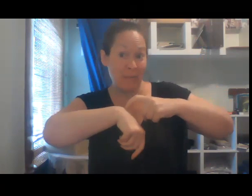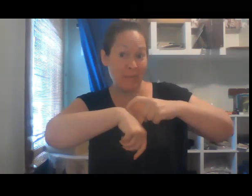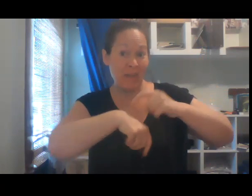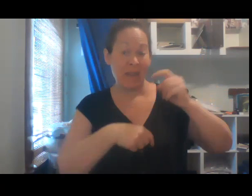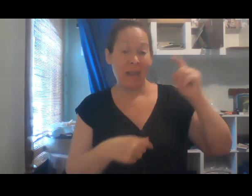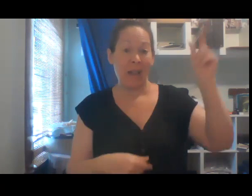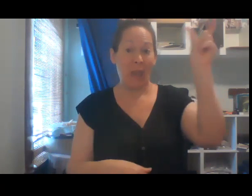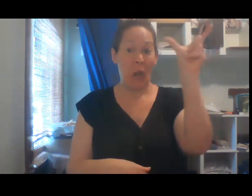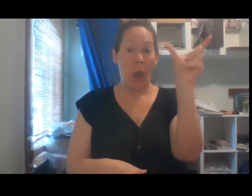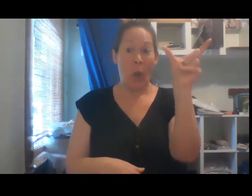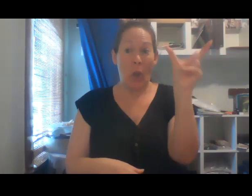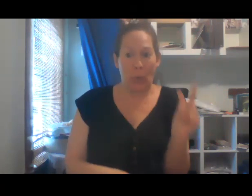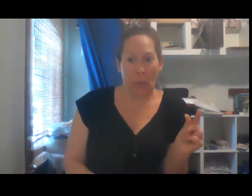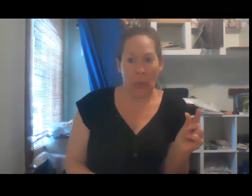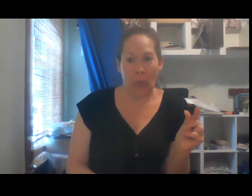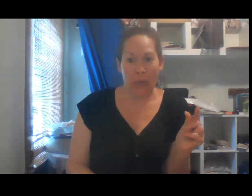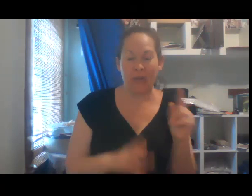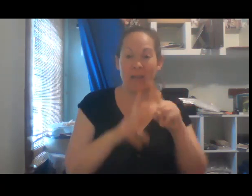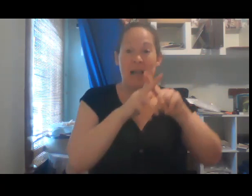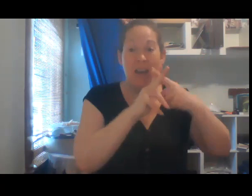start with my initial amount,